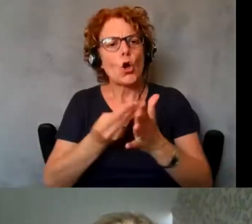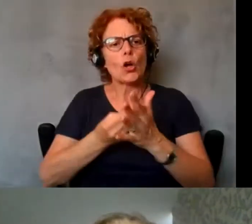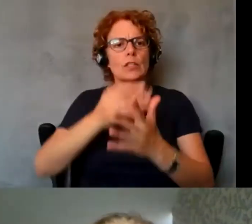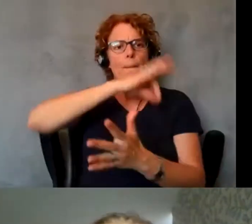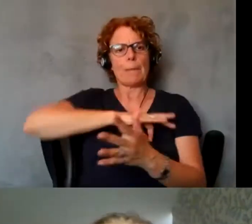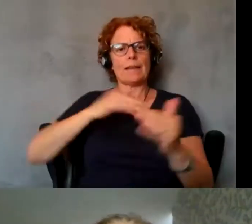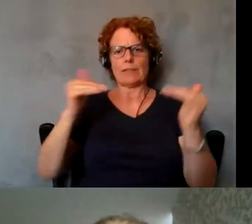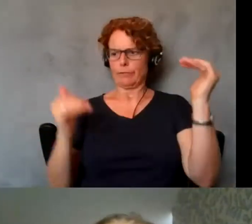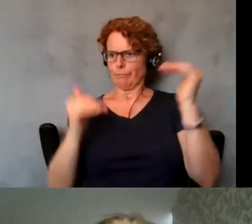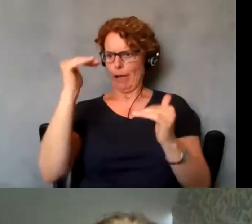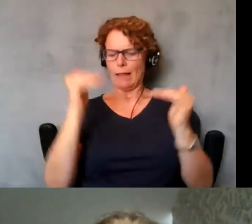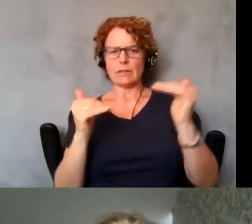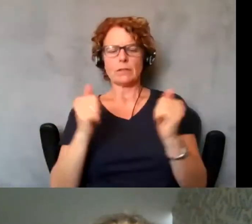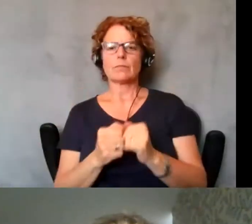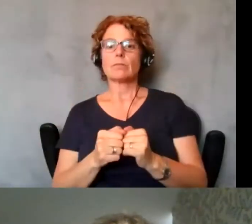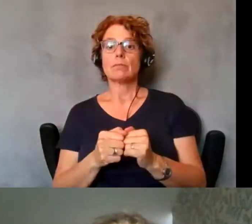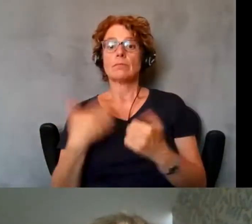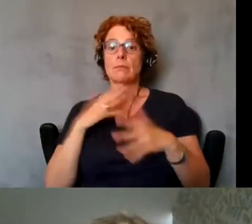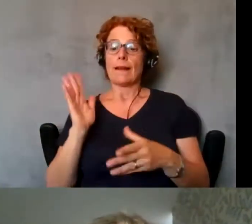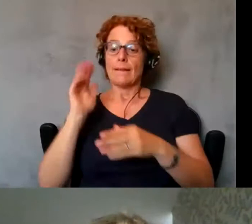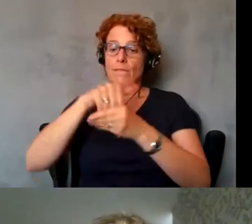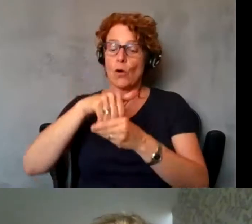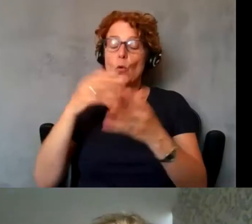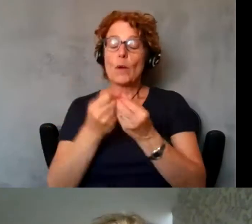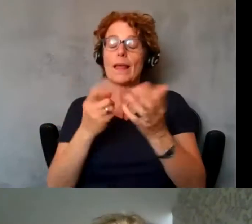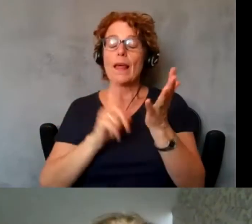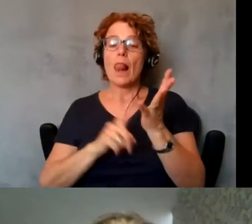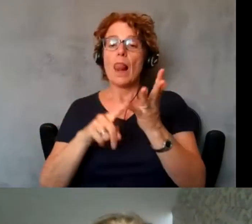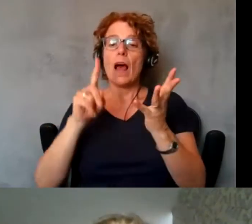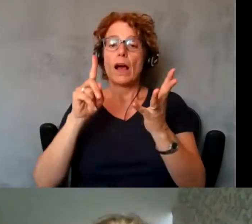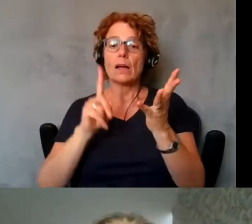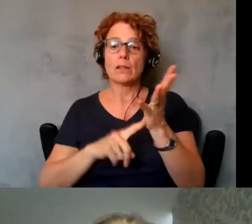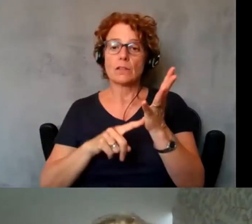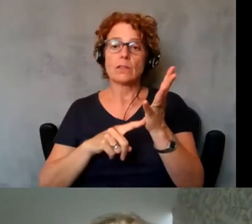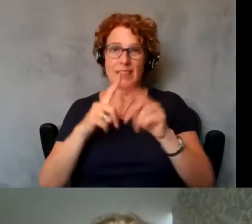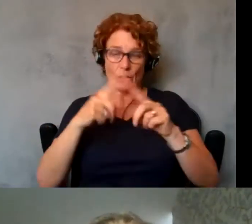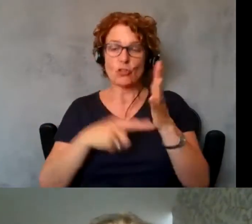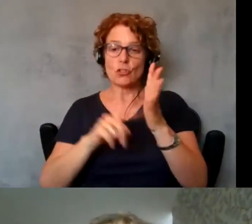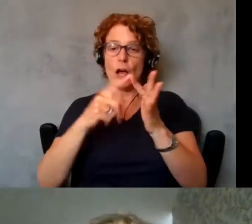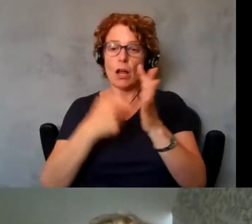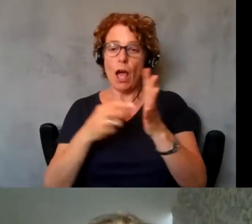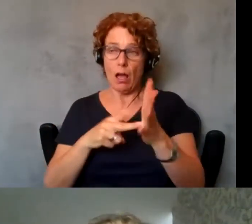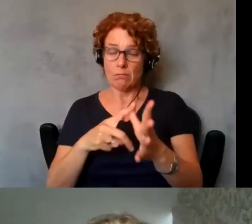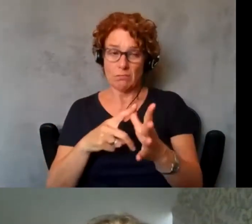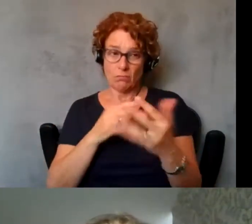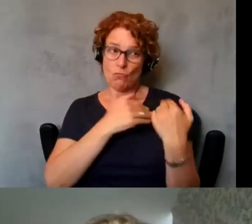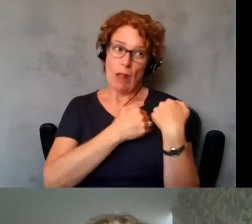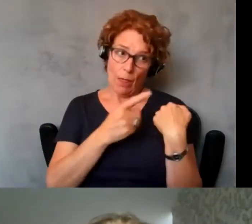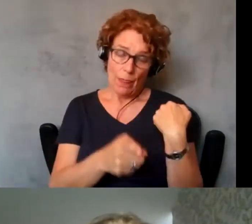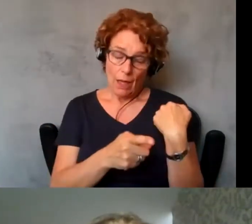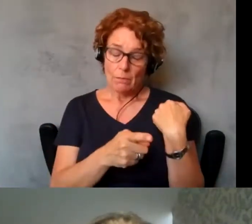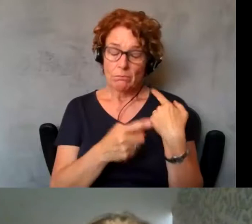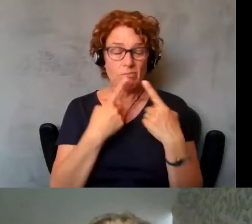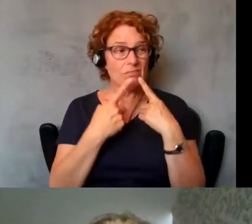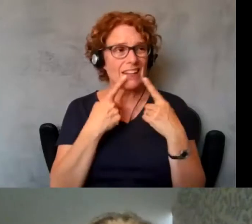treatment. So we were involved in this with Luxturna. We relied very heavily for Luxturna on data